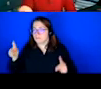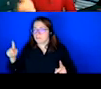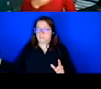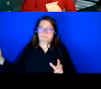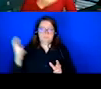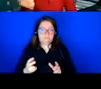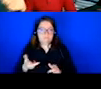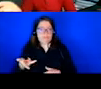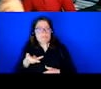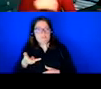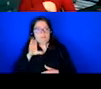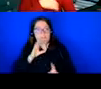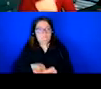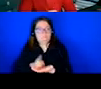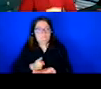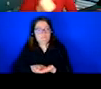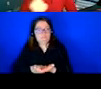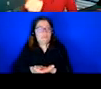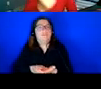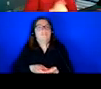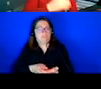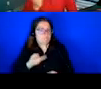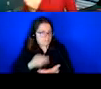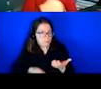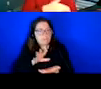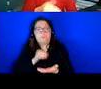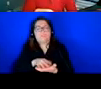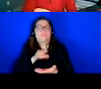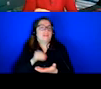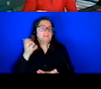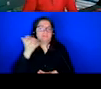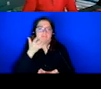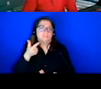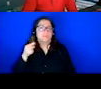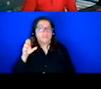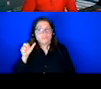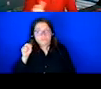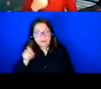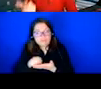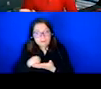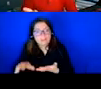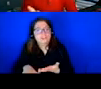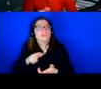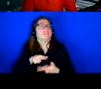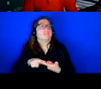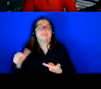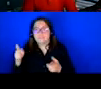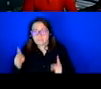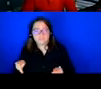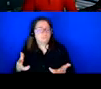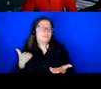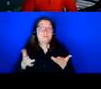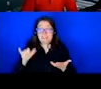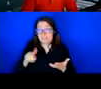so they invited a grant writer in, they invited a communications person in, like all these different people that they connect as well. And maybe that's the way to do that